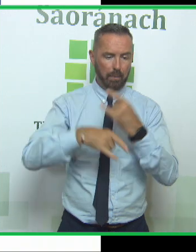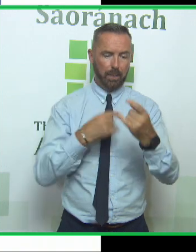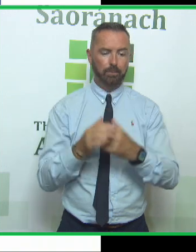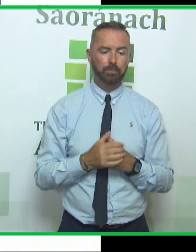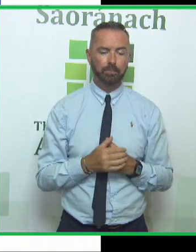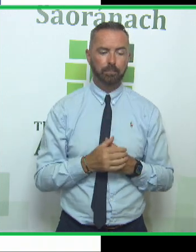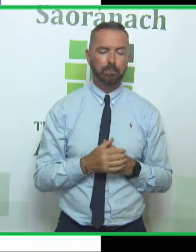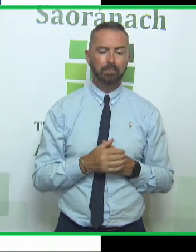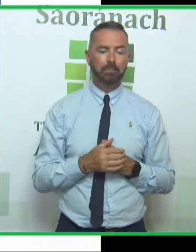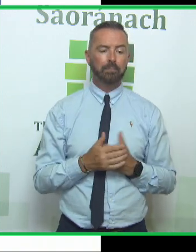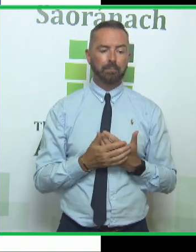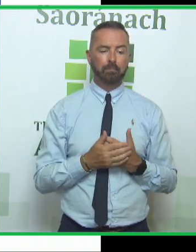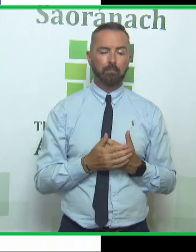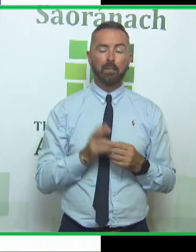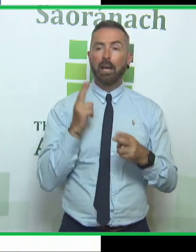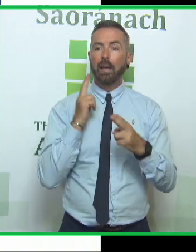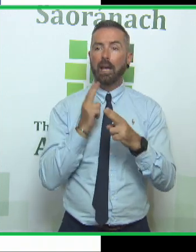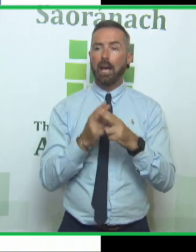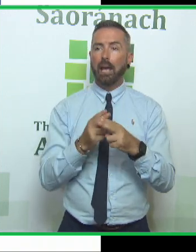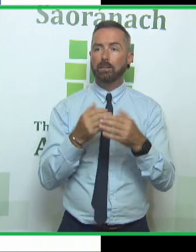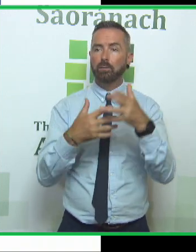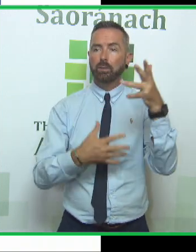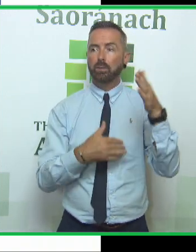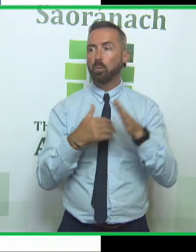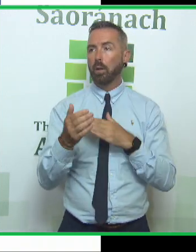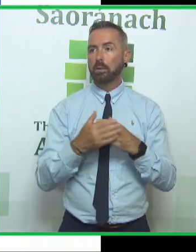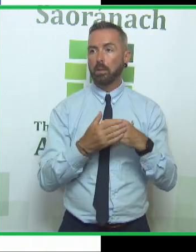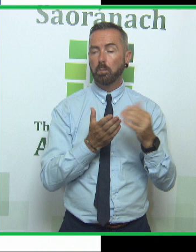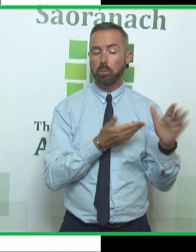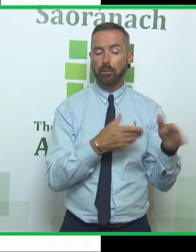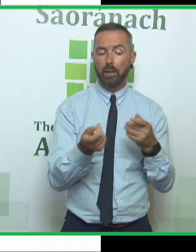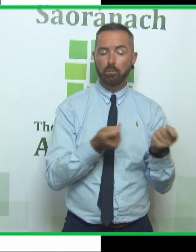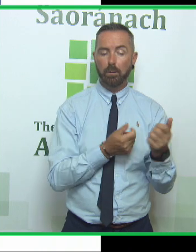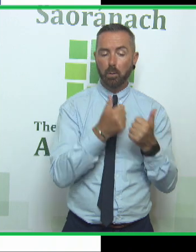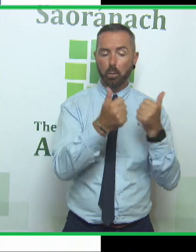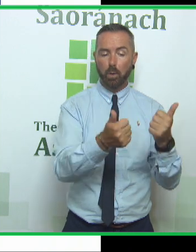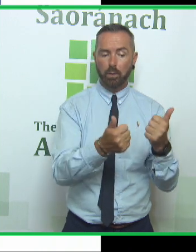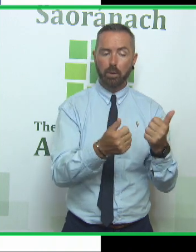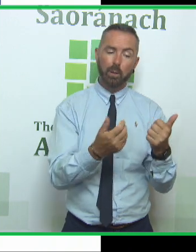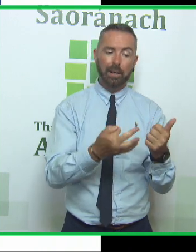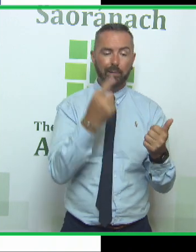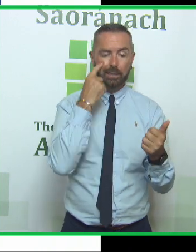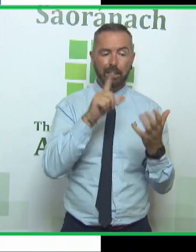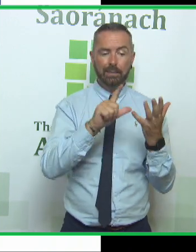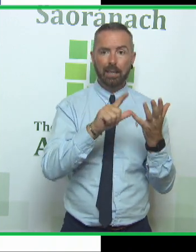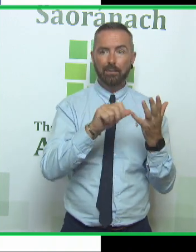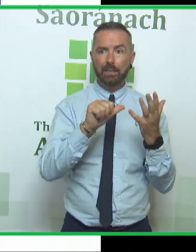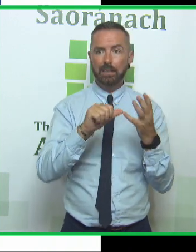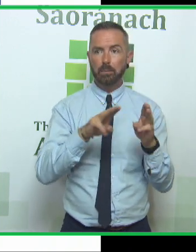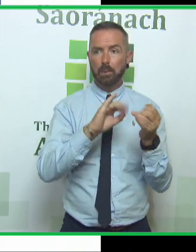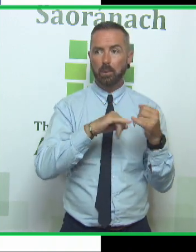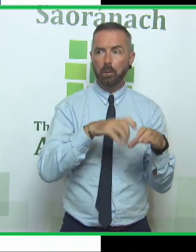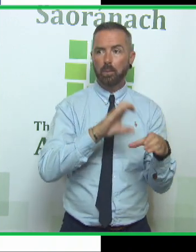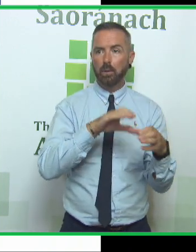finished. Exit outcomes, just providing treatment work. Well, certainly if we look at the 76 people who left our service last year, some of them